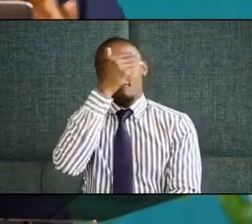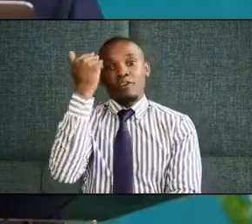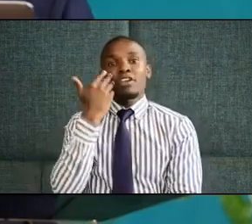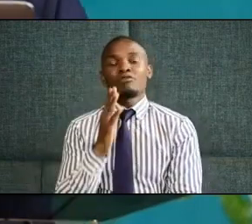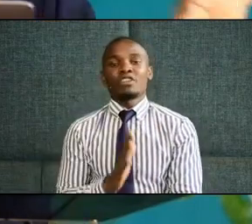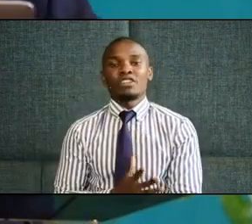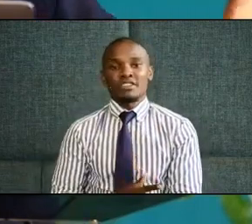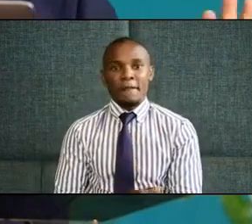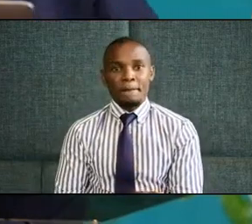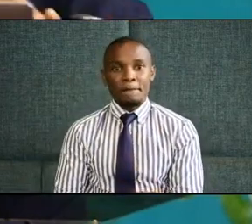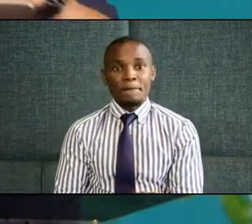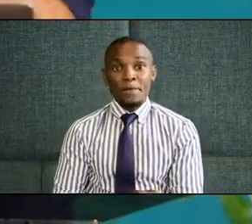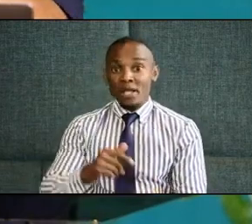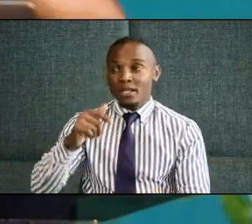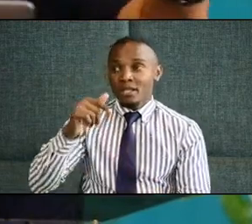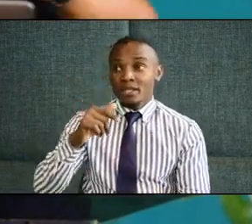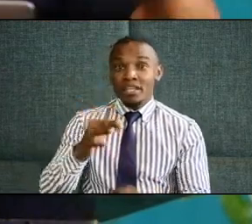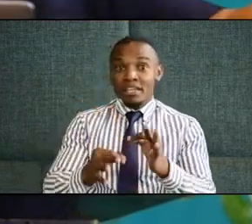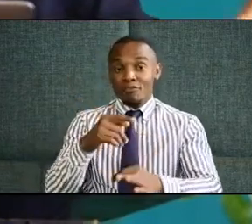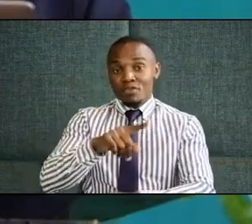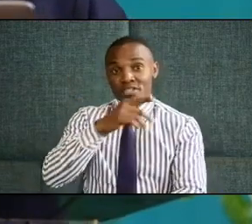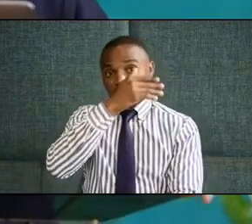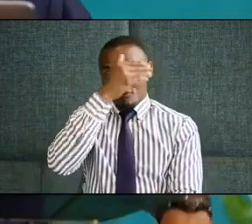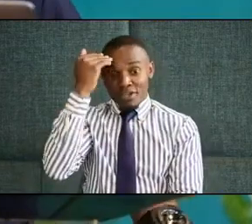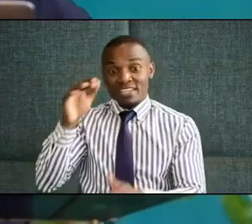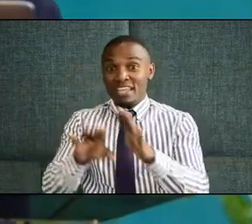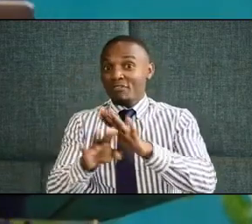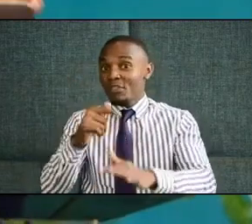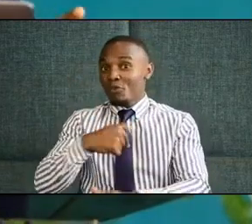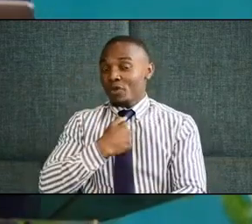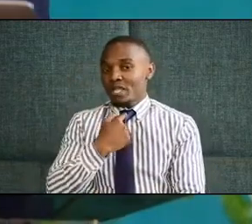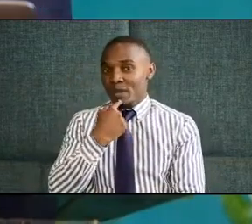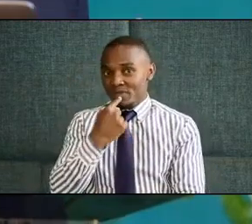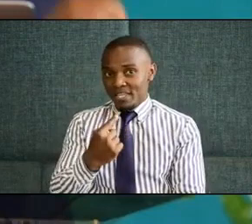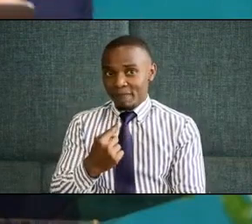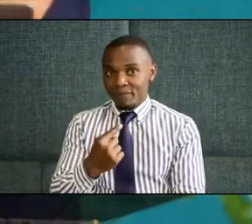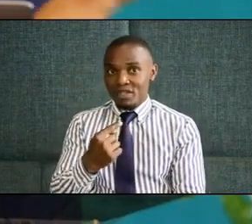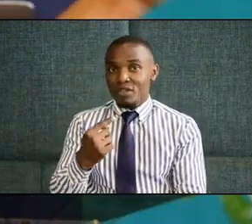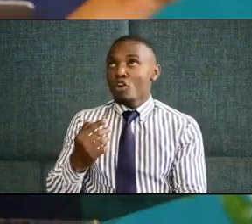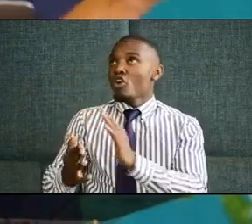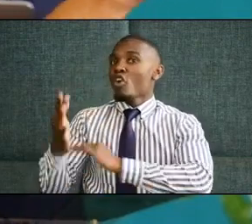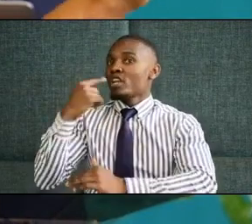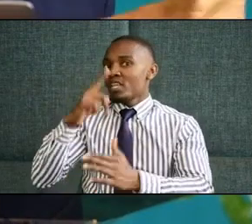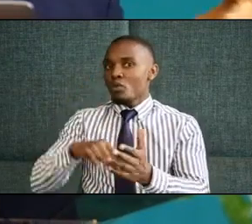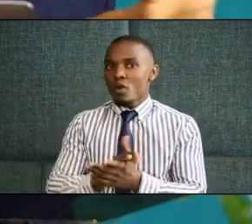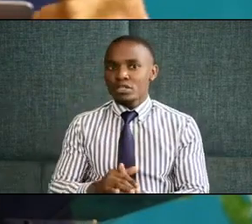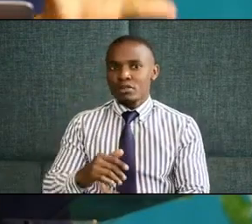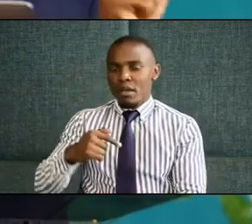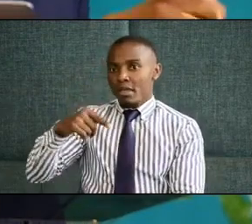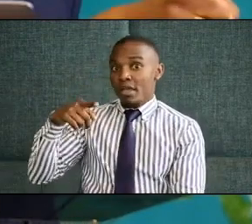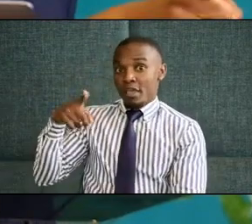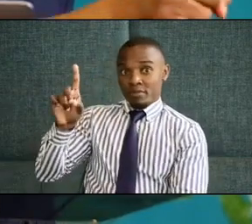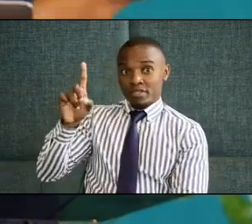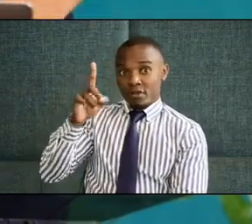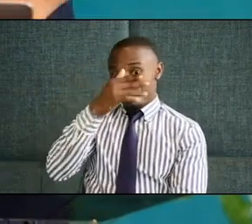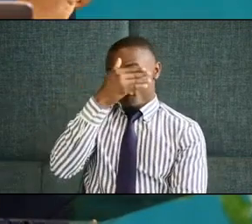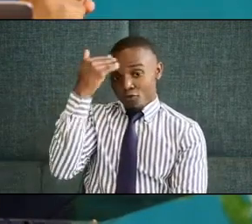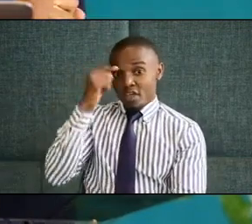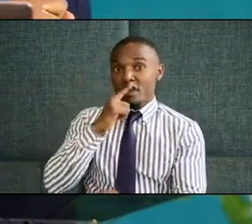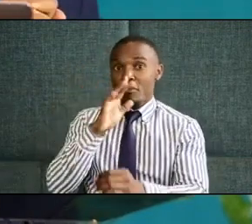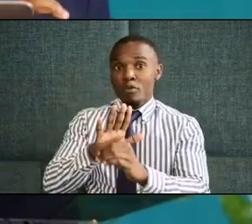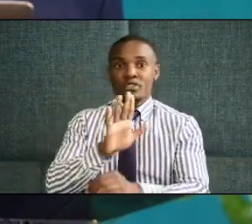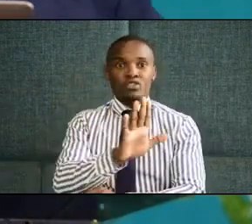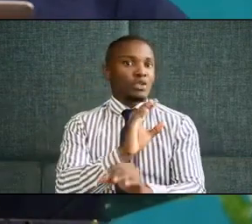This, in case you forget all I'm saying, God is telling you, I have not forgotten the vows you have